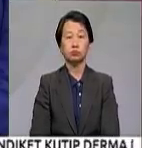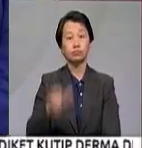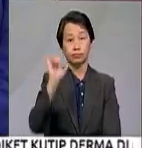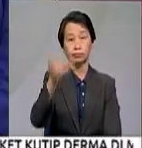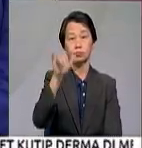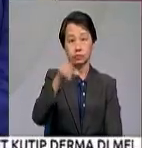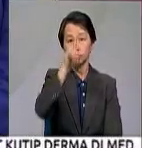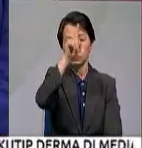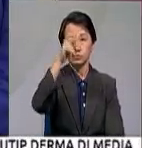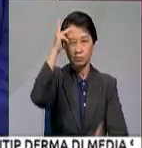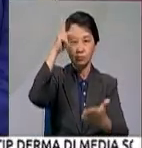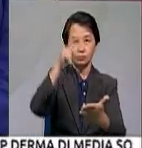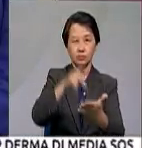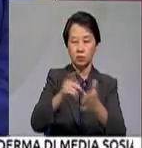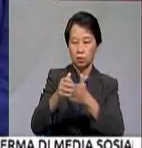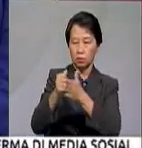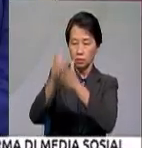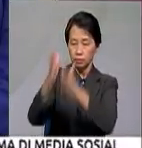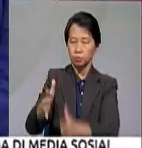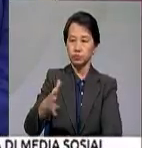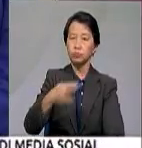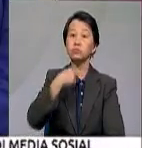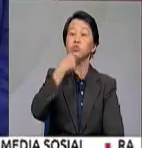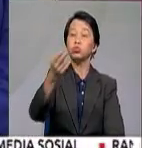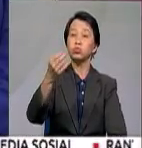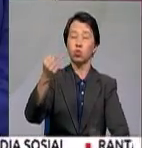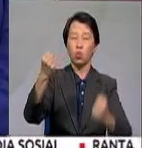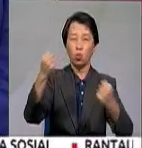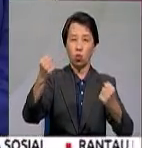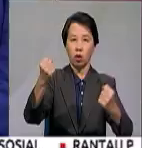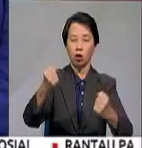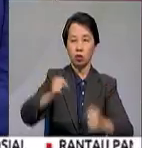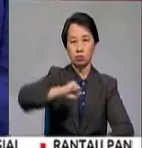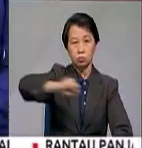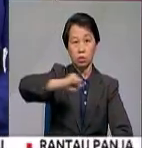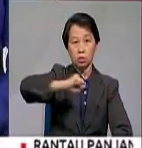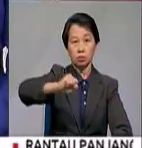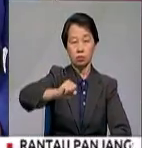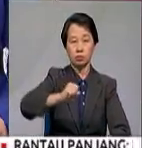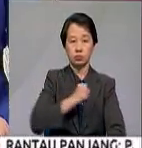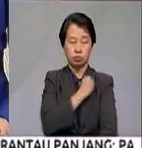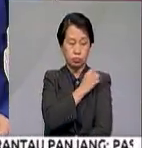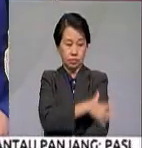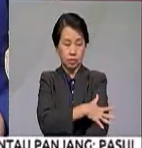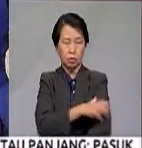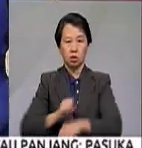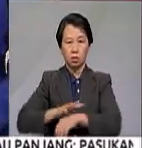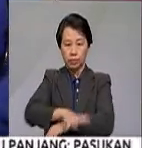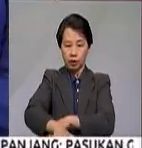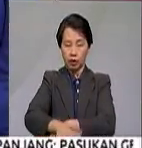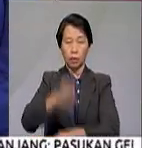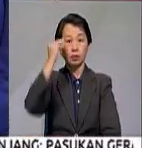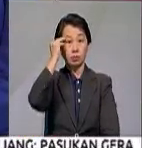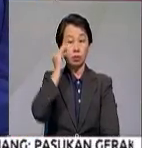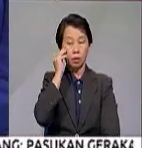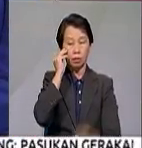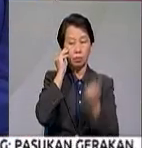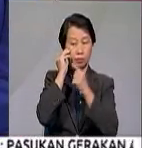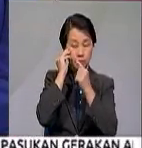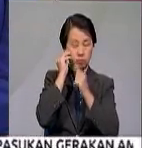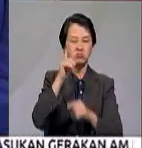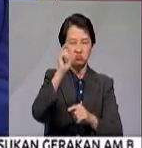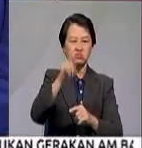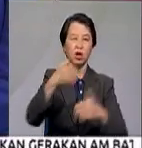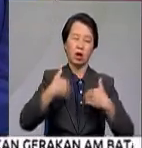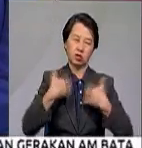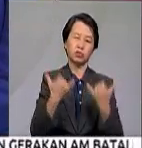Yes, memangnya dikenali sebagai pemimpin yang lantang bersuara memperjuang isu Palestin. Pengaruh Tun Dr. Mahathir Mohamad